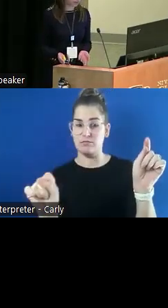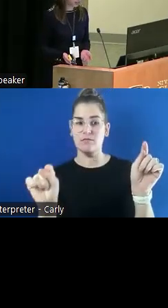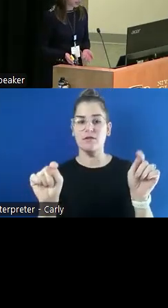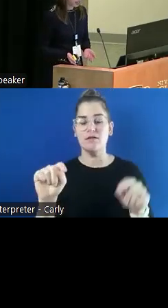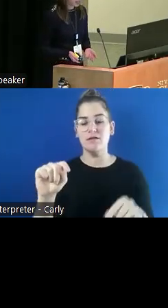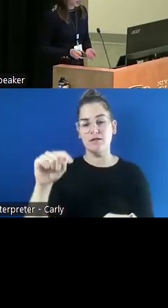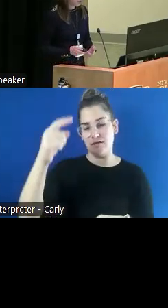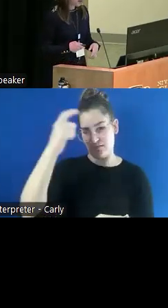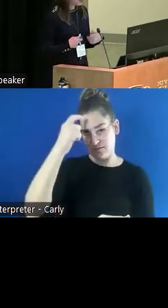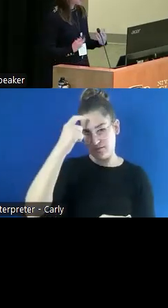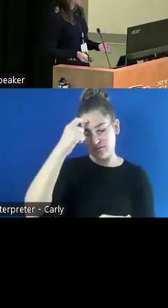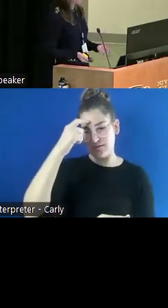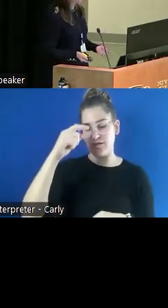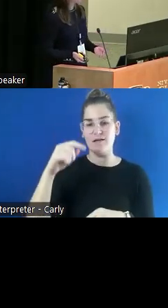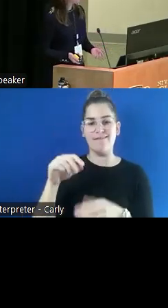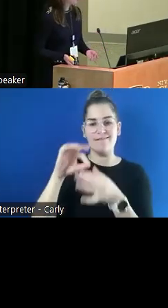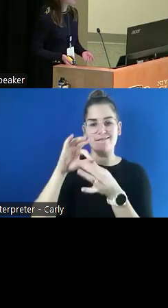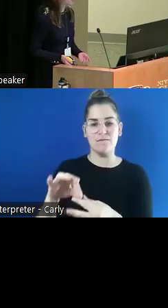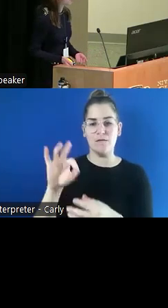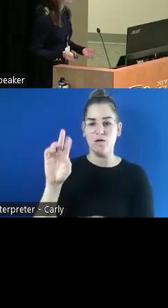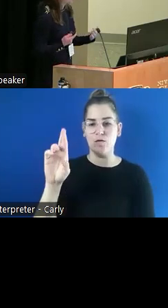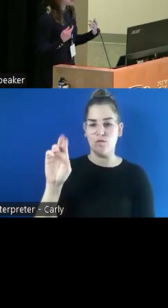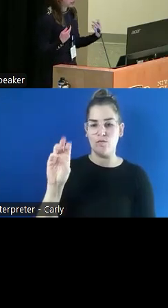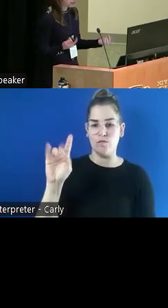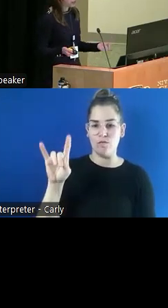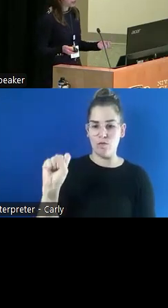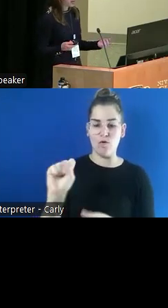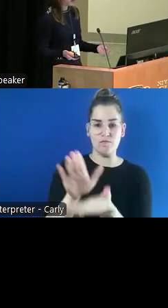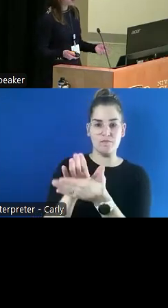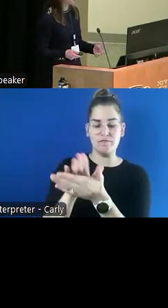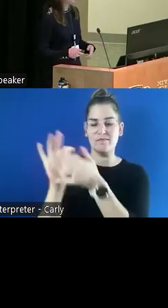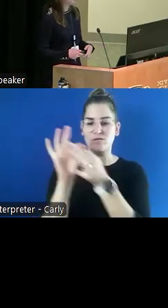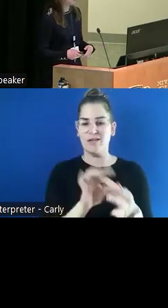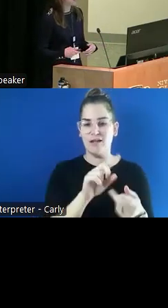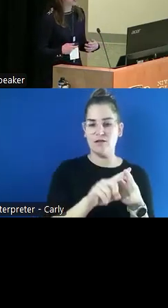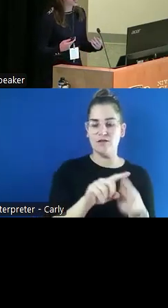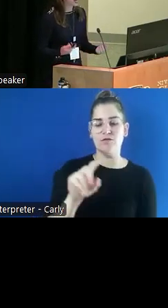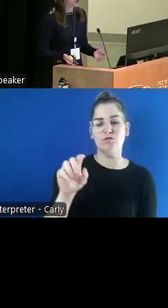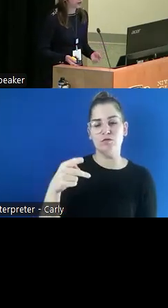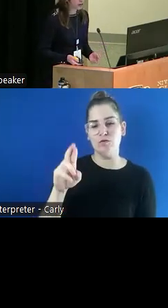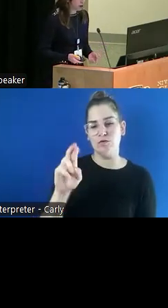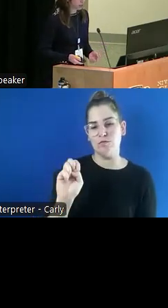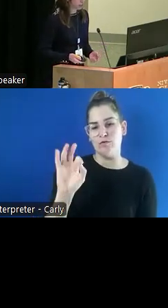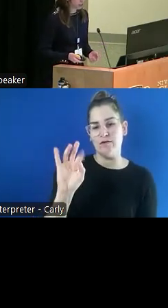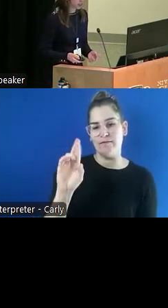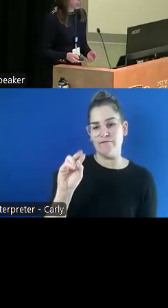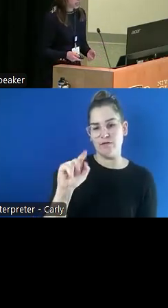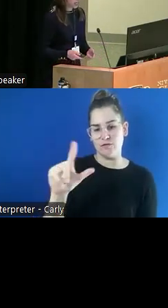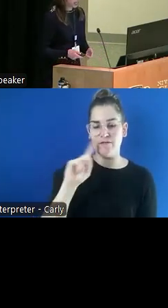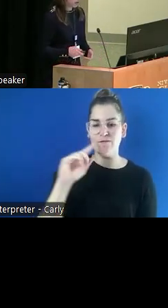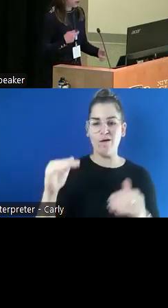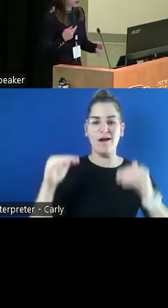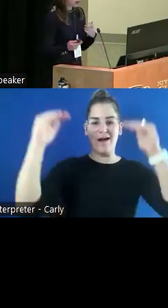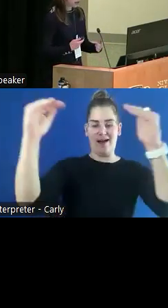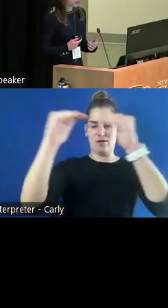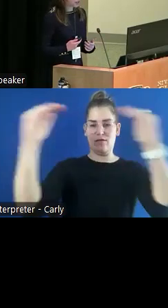brain work in concert with parts of the prefrontal areas responsible for higher order cognition.